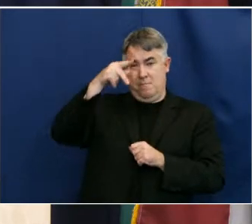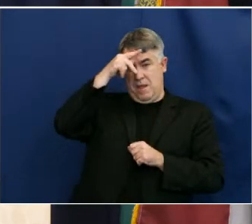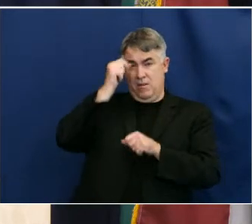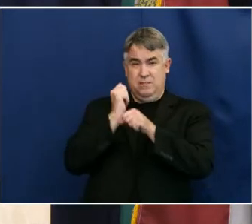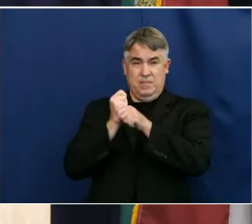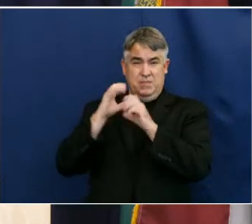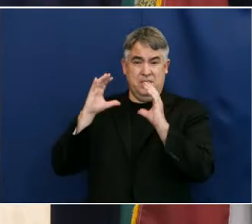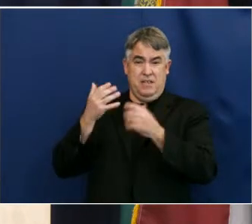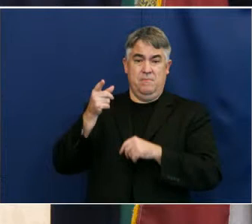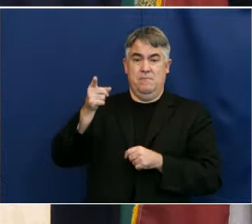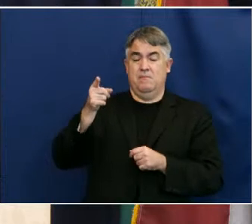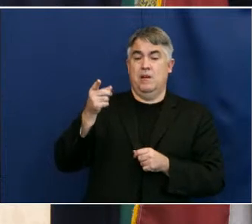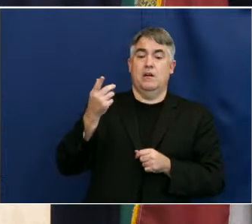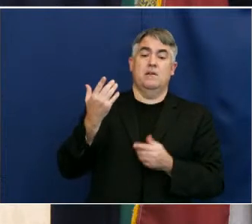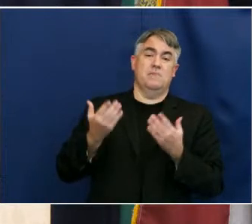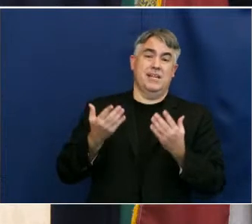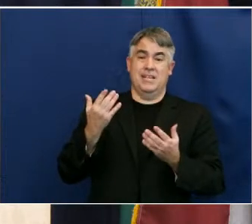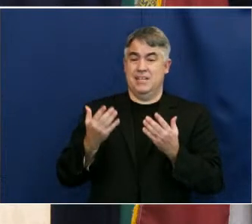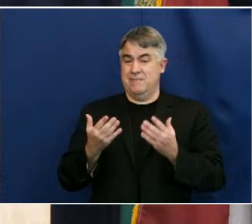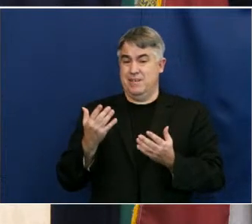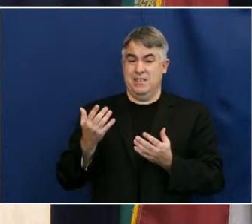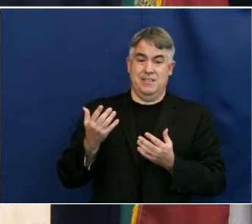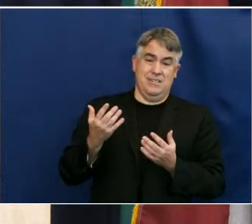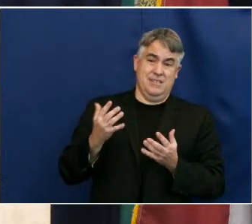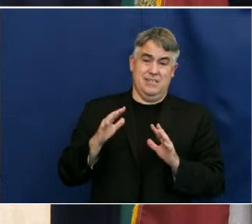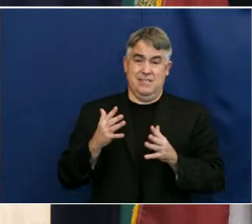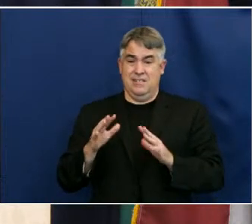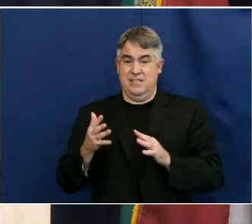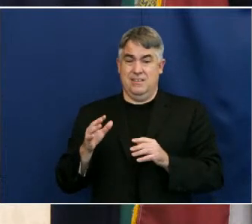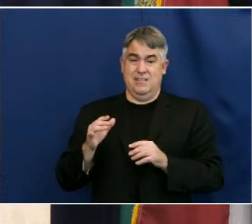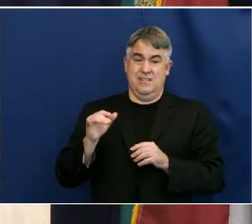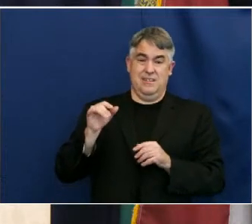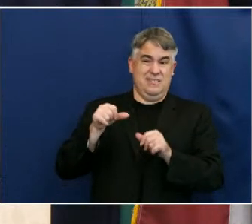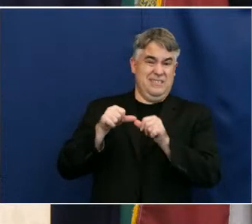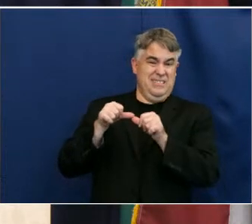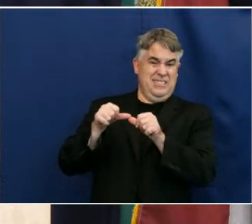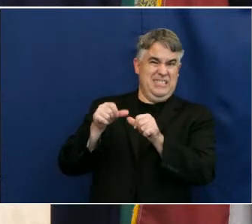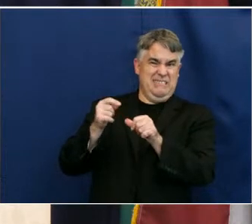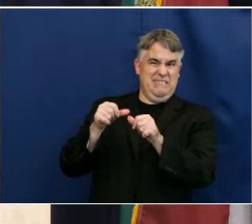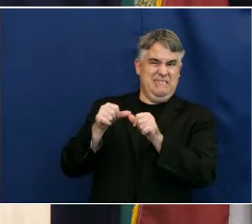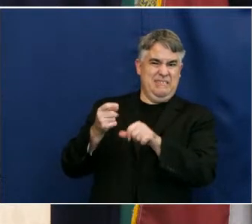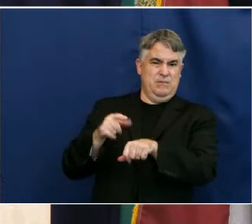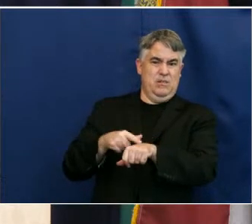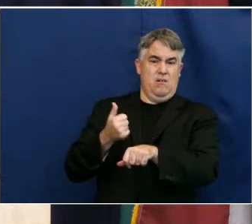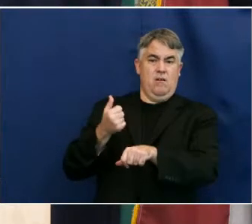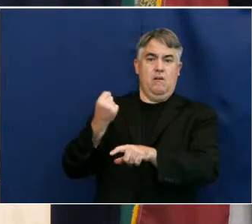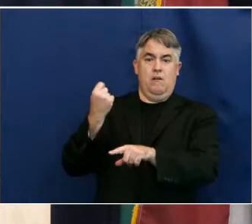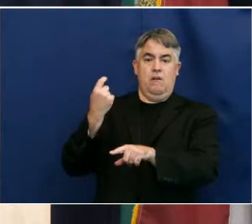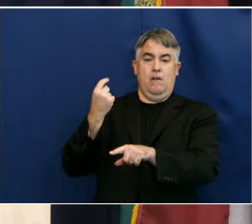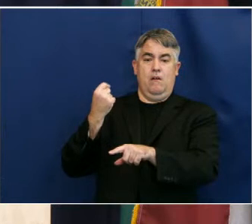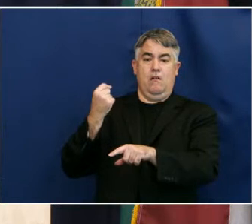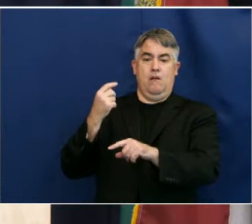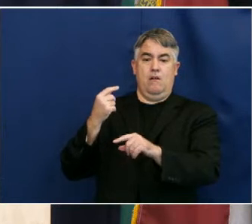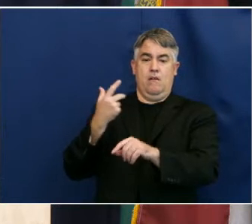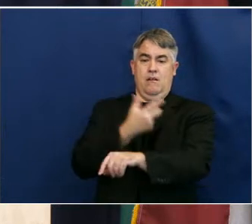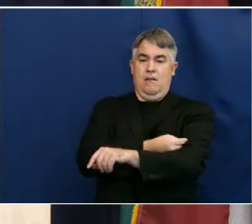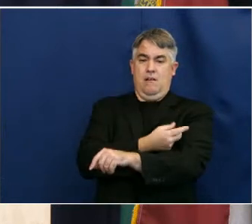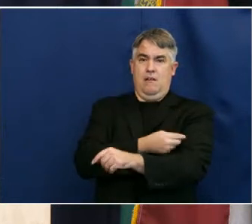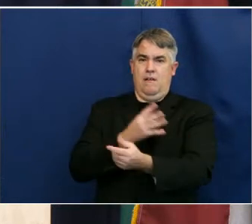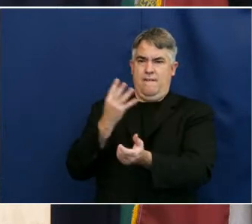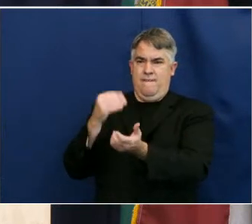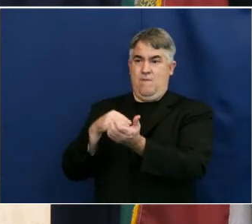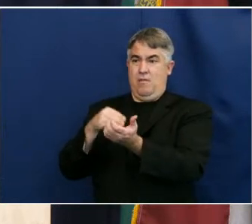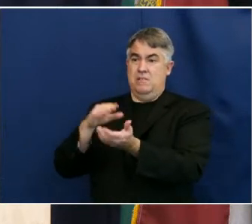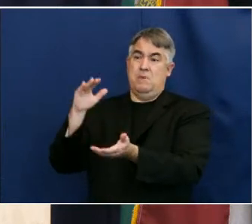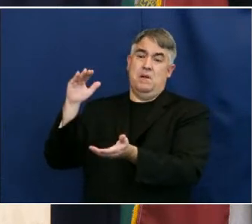open more days to try and smooth some of that out. And so, yeah, we do continue to work on all aspects of that and see